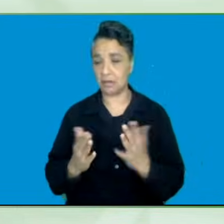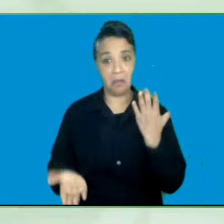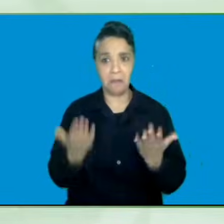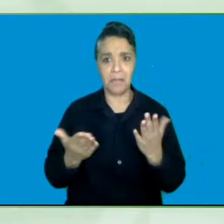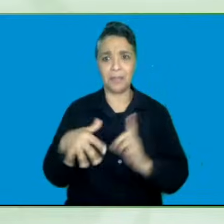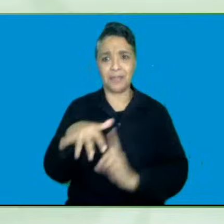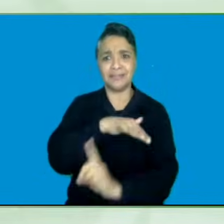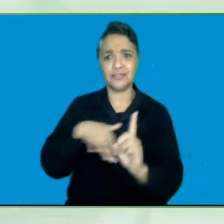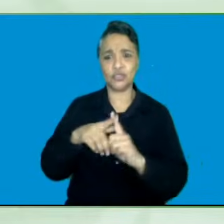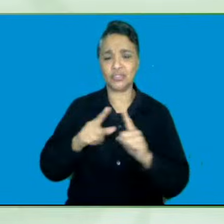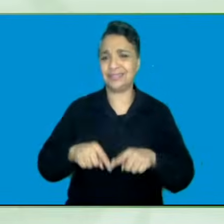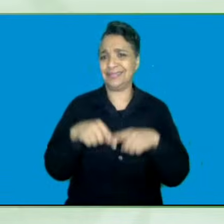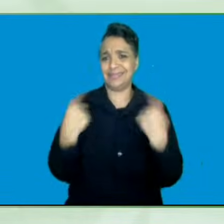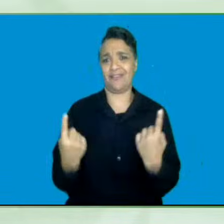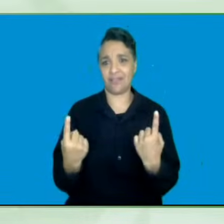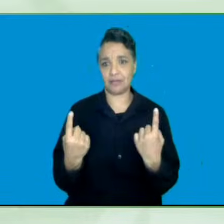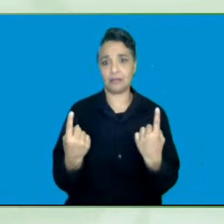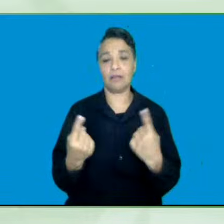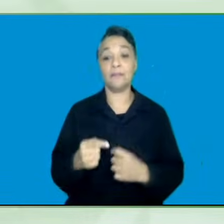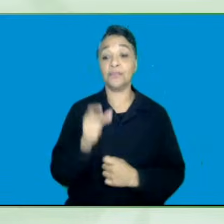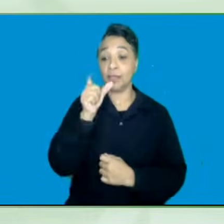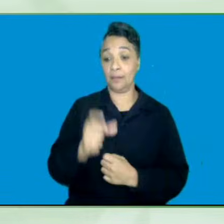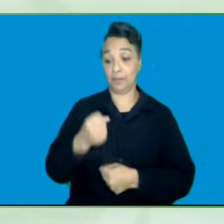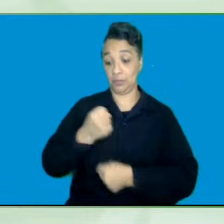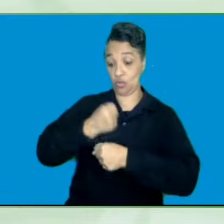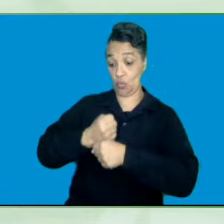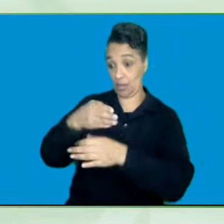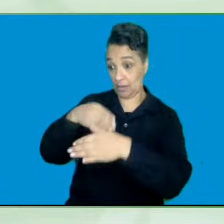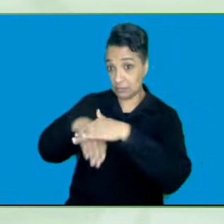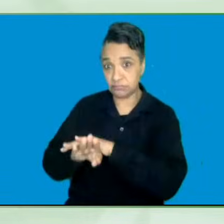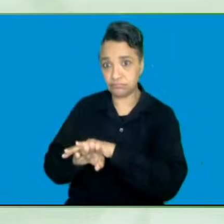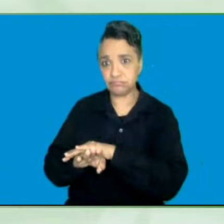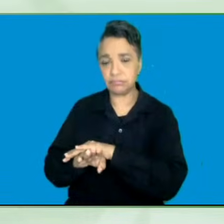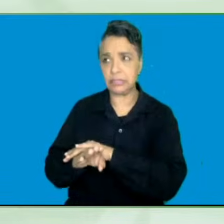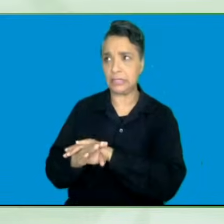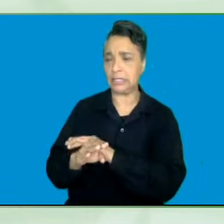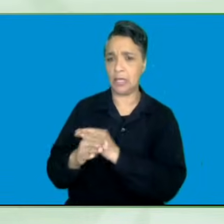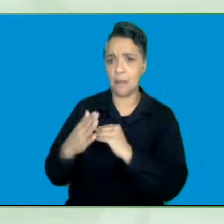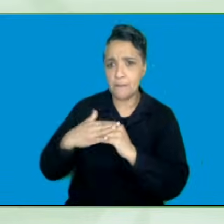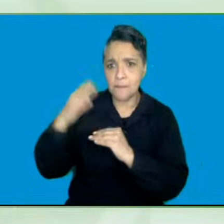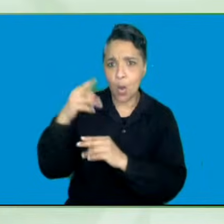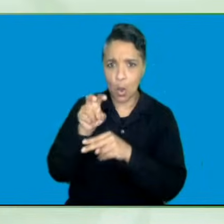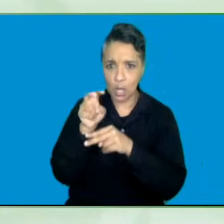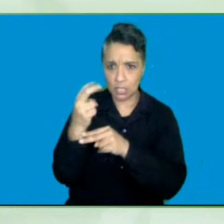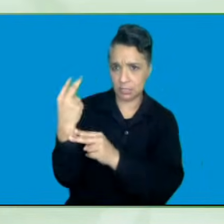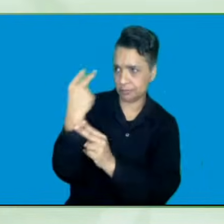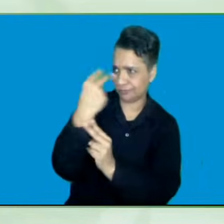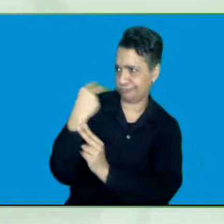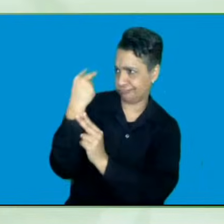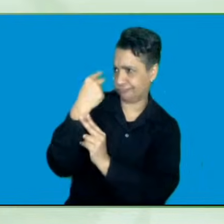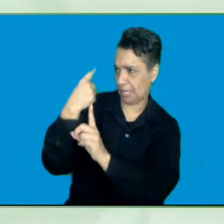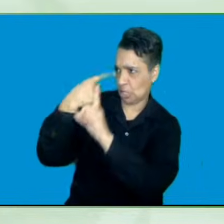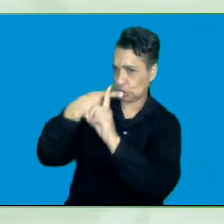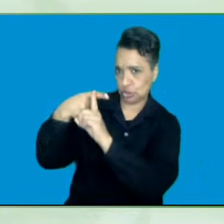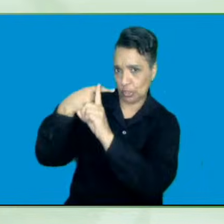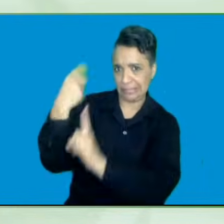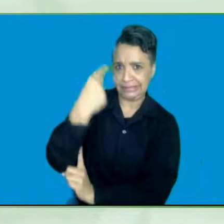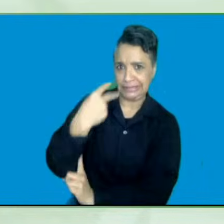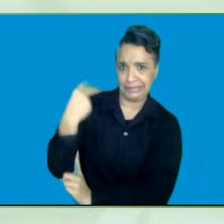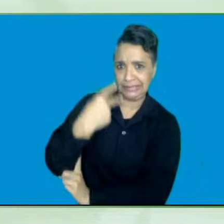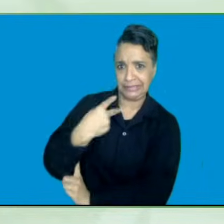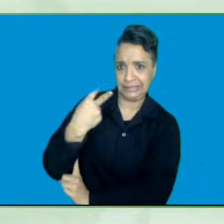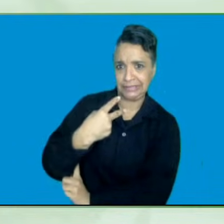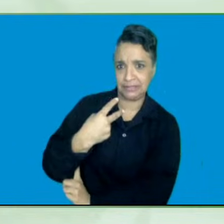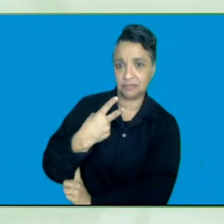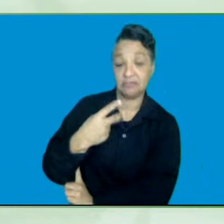a neurodivergent worker is subject to a much greater degree of surveillance than their